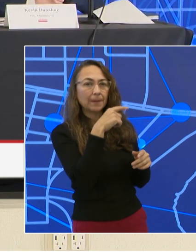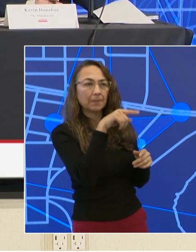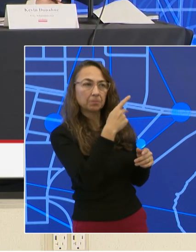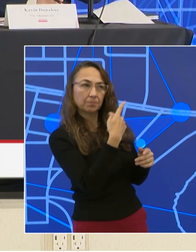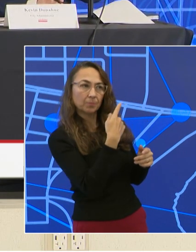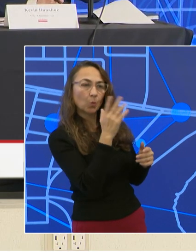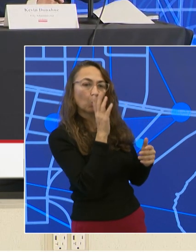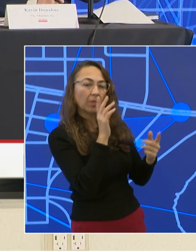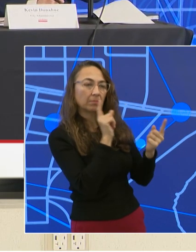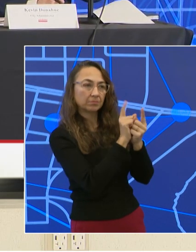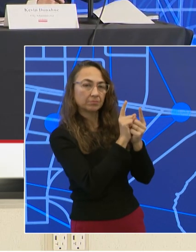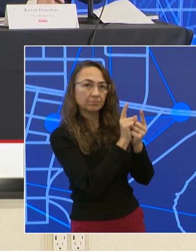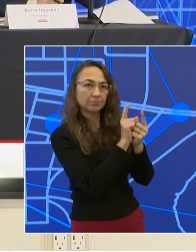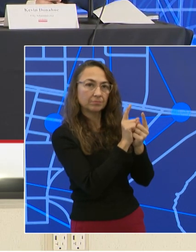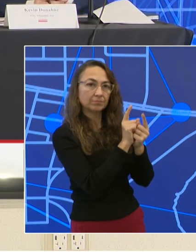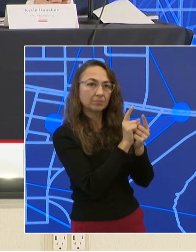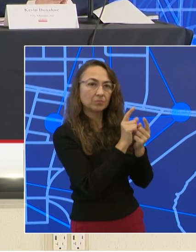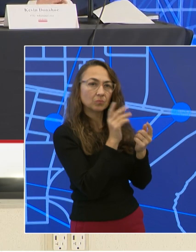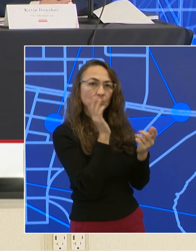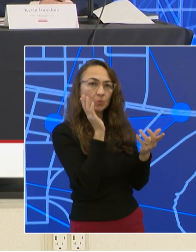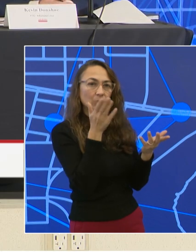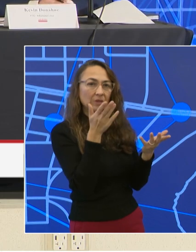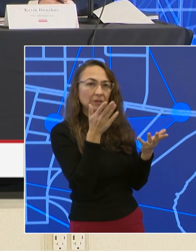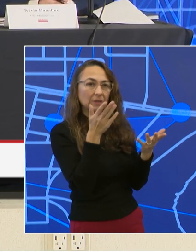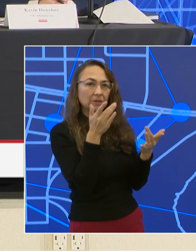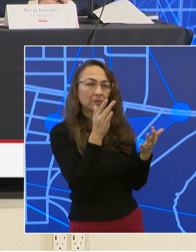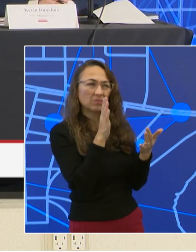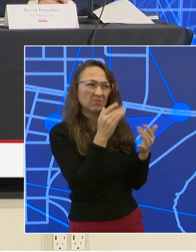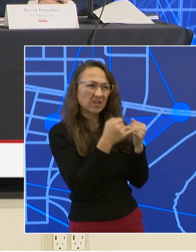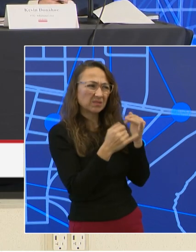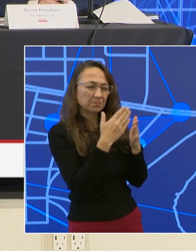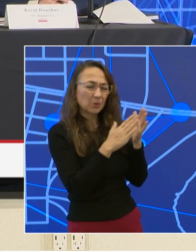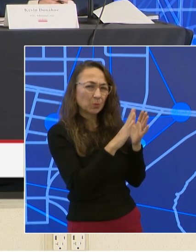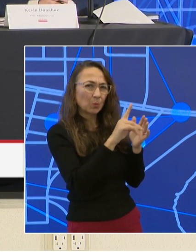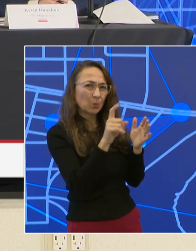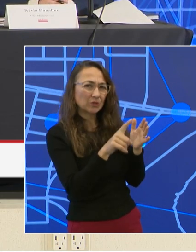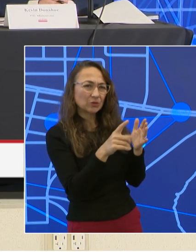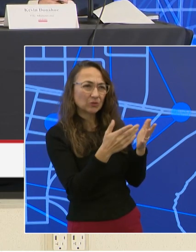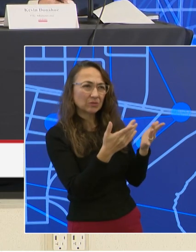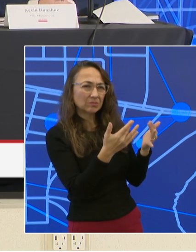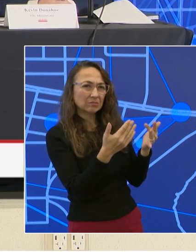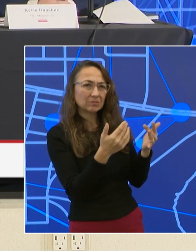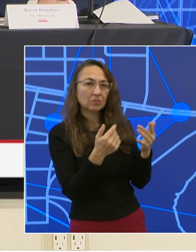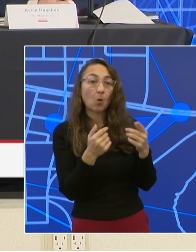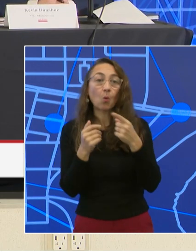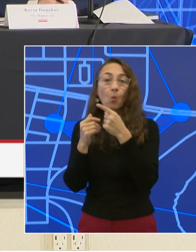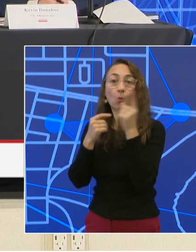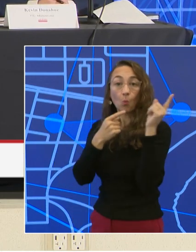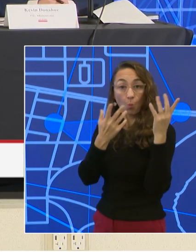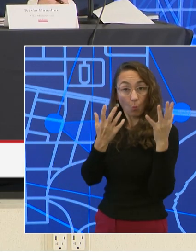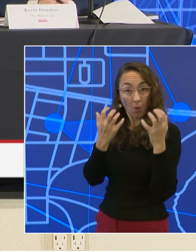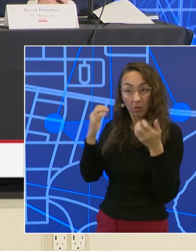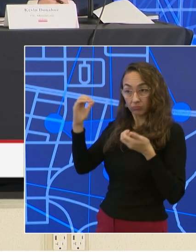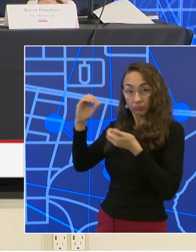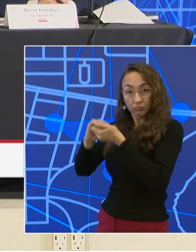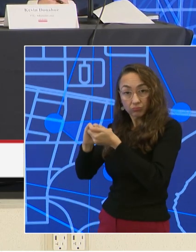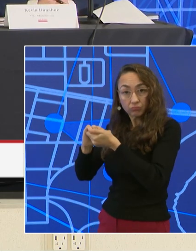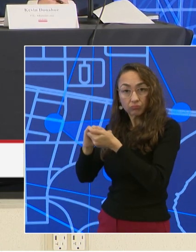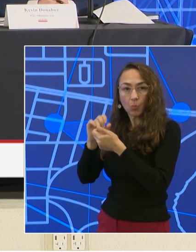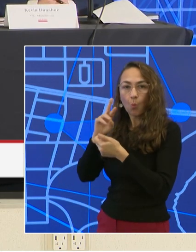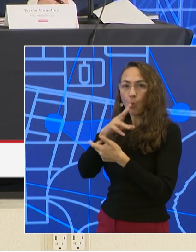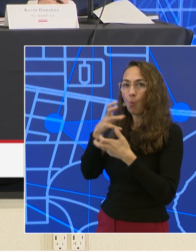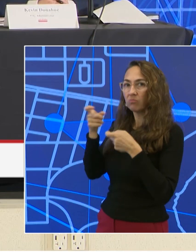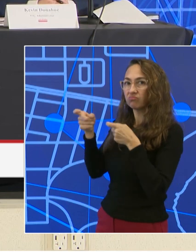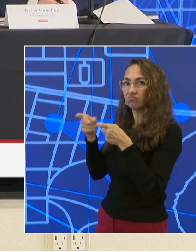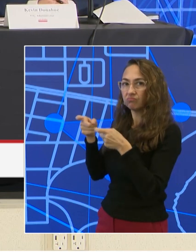no indication. What was the last part? Or that they want to what? Rather than work with you, tell you what to do. No, I did not get that